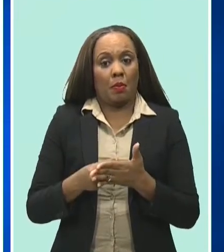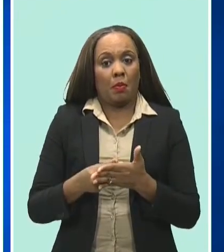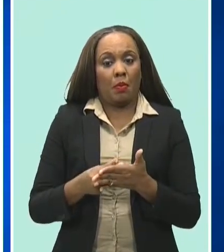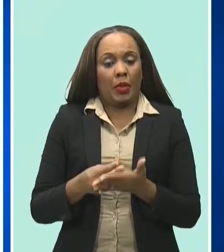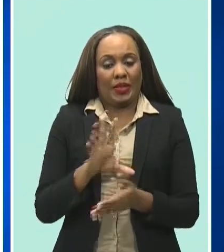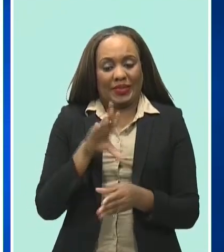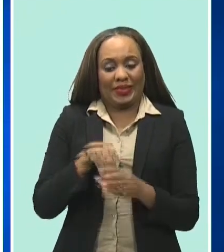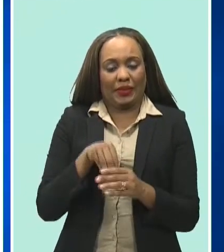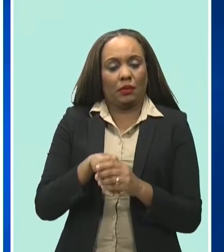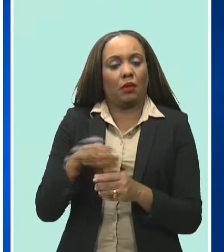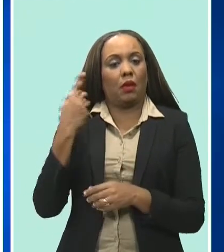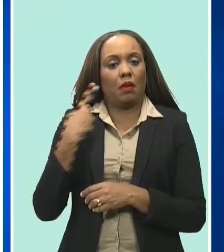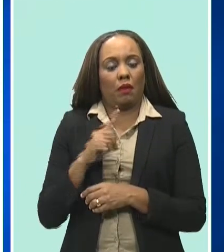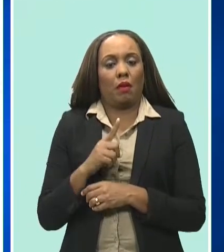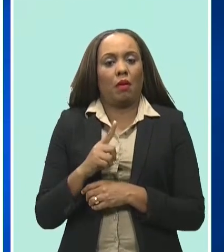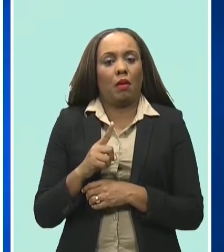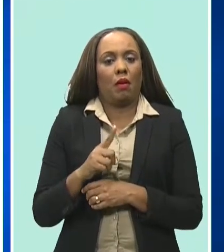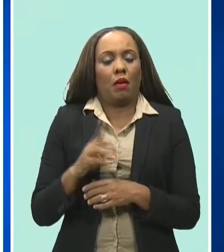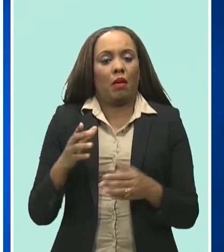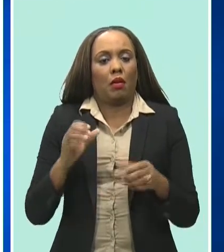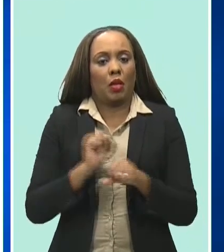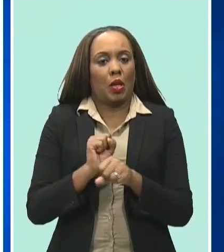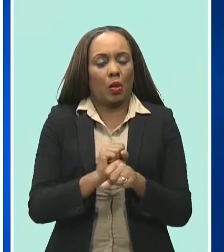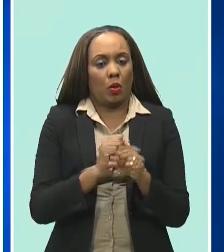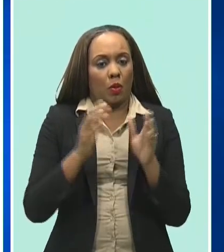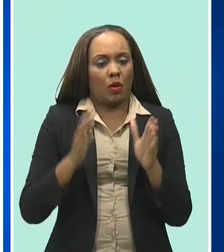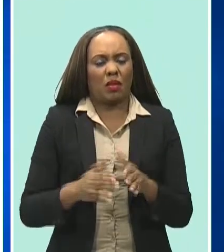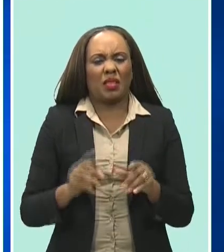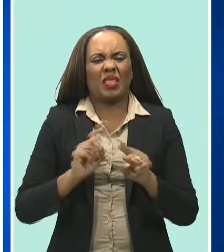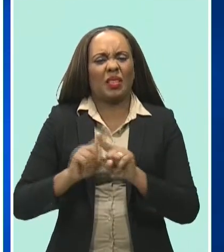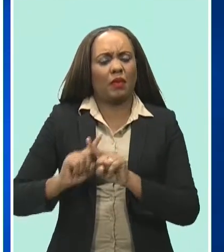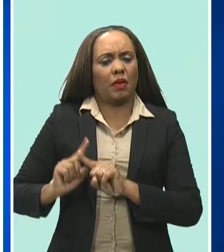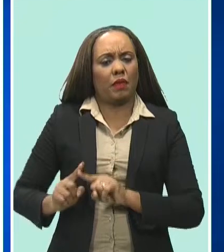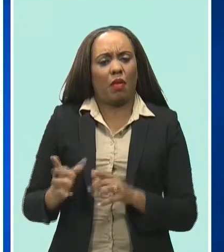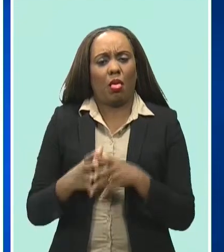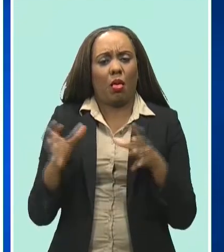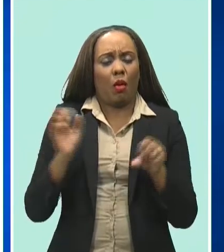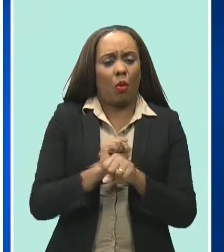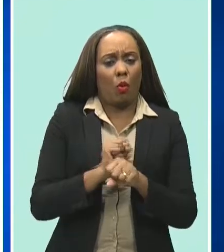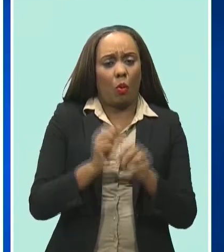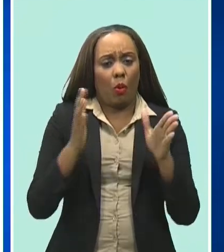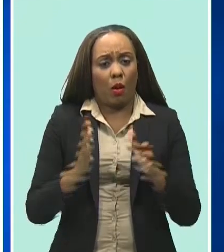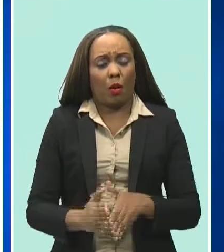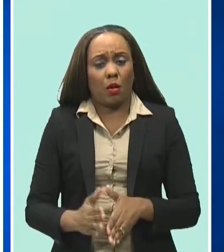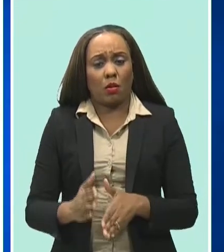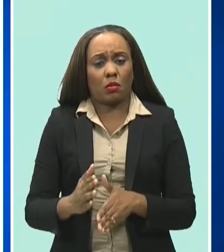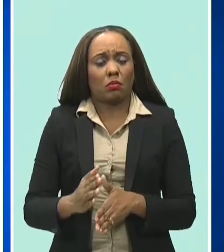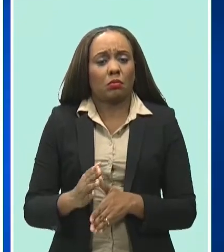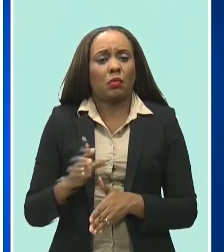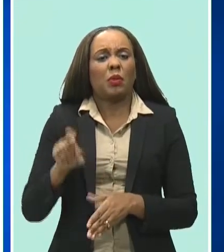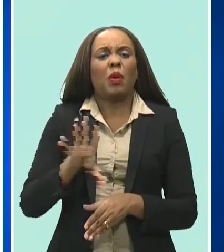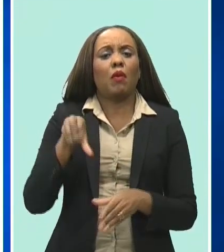for a number of workers that we brought on